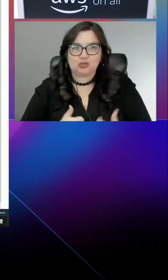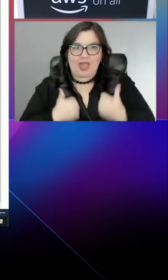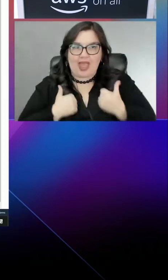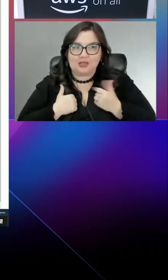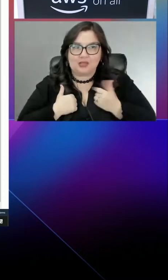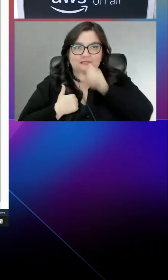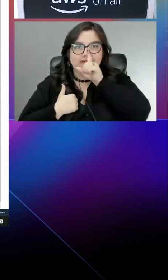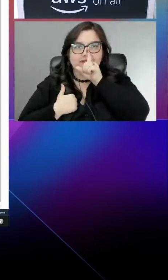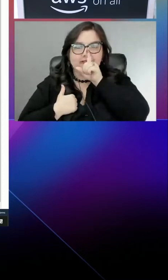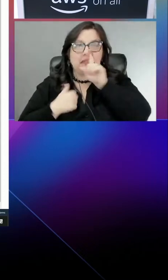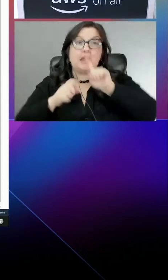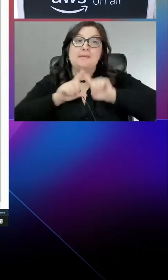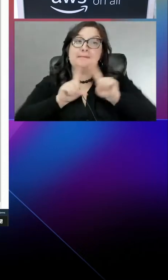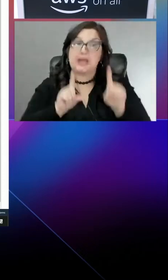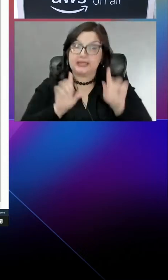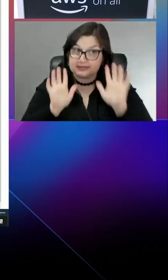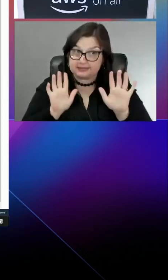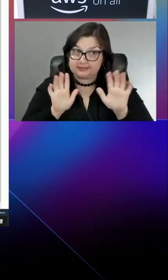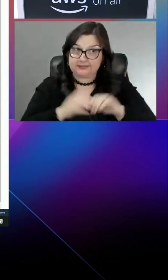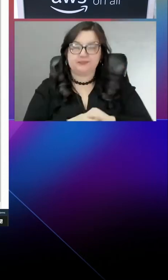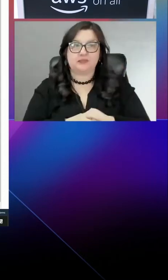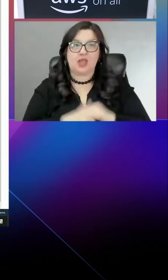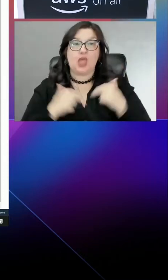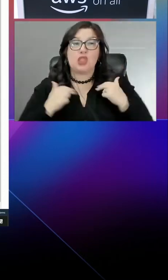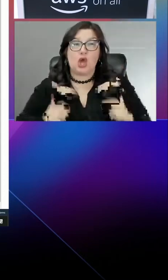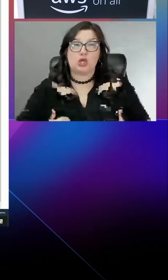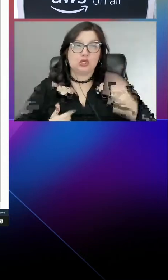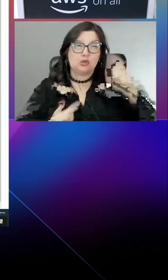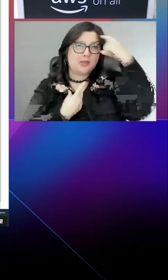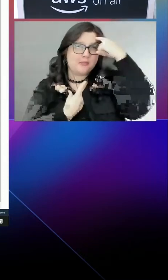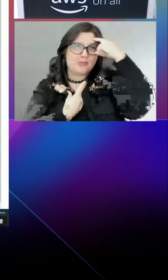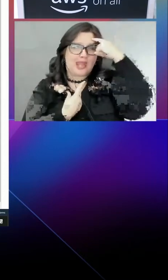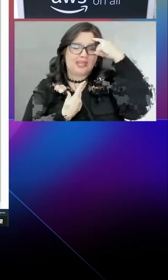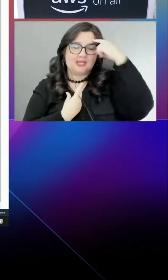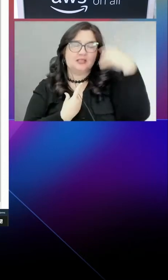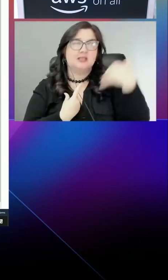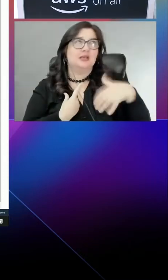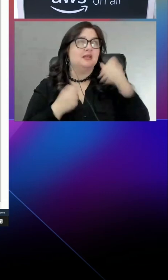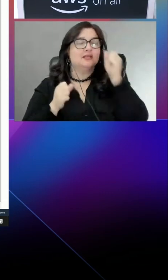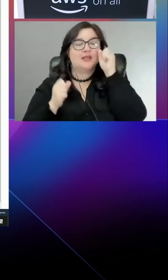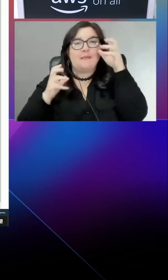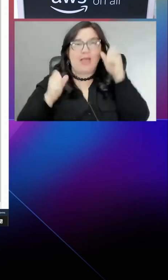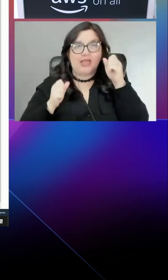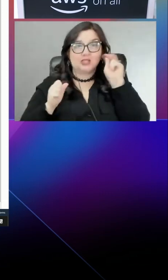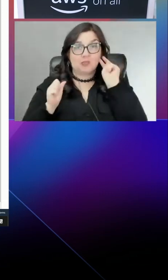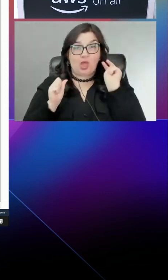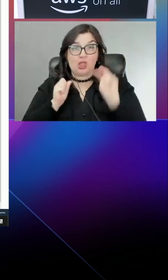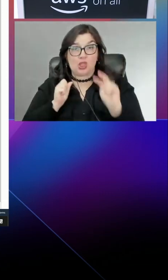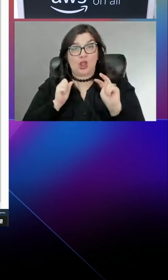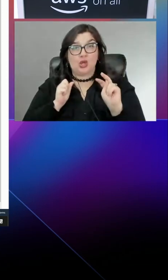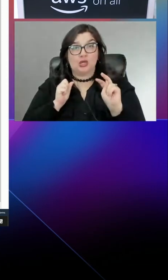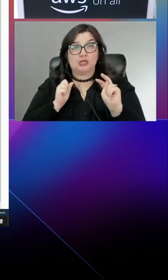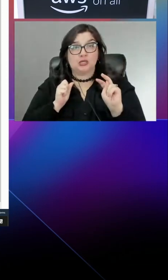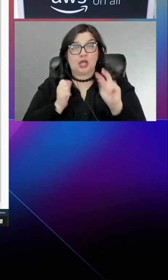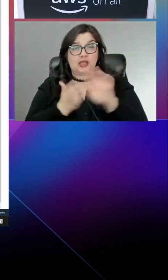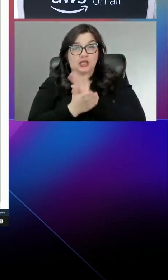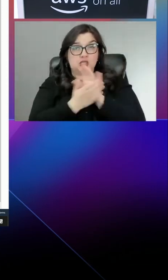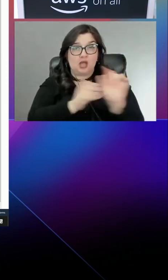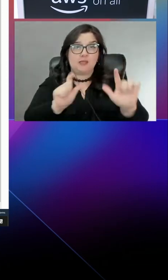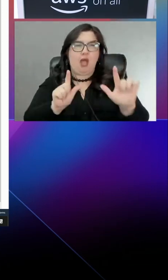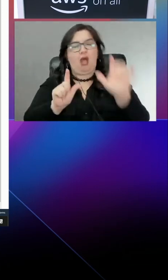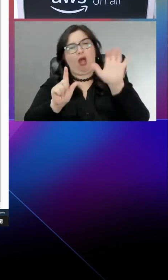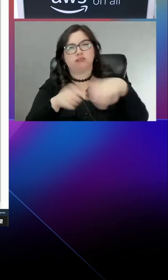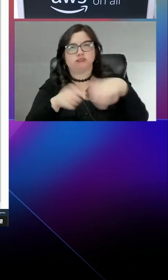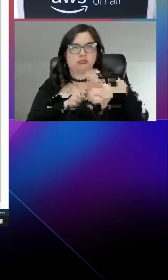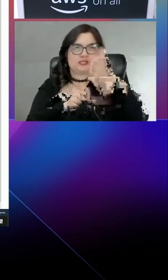But the human brain is so powerful that you look at this document and you're able to make sense and say, this is the first name, this is